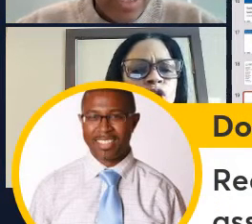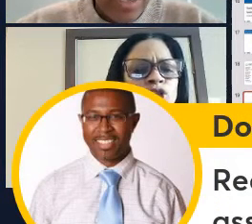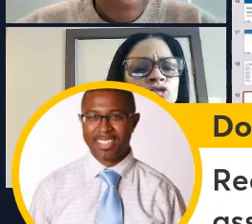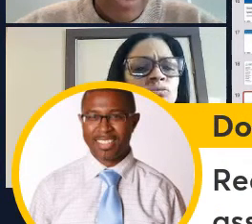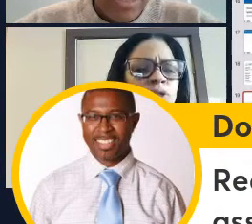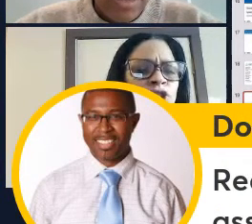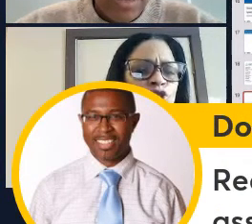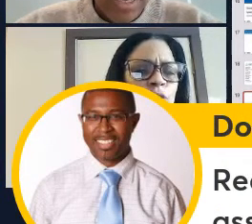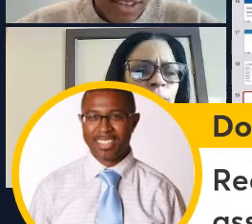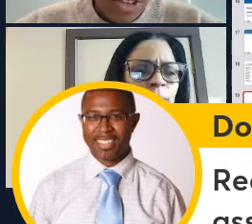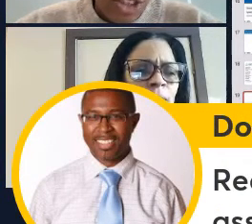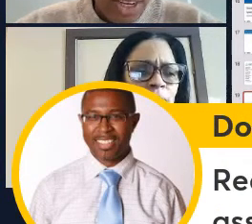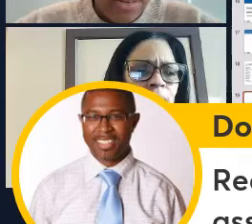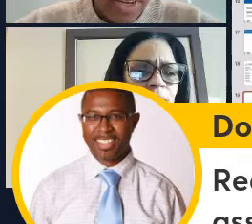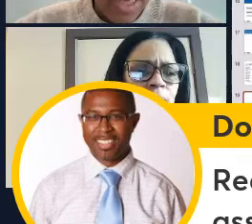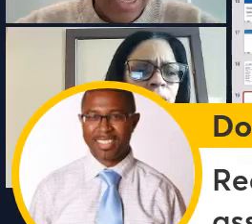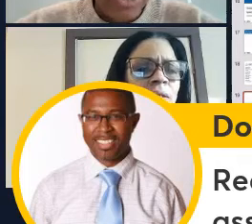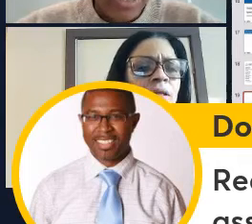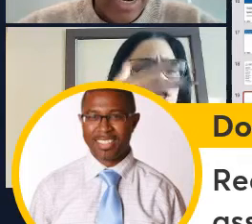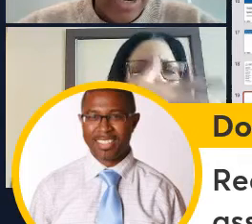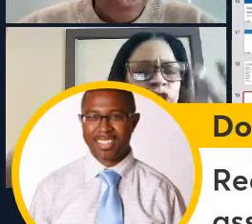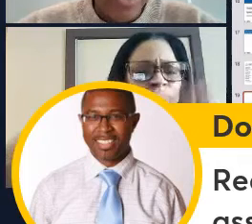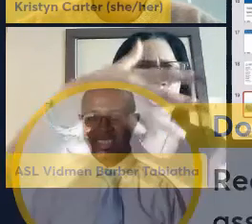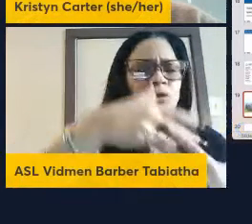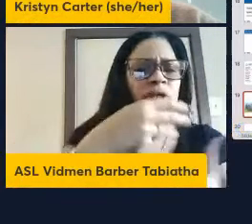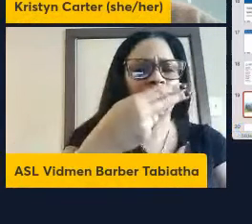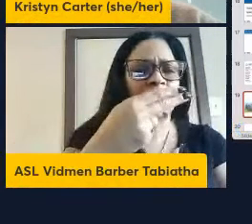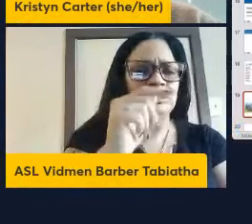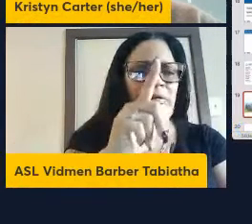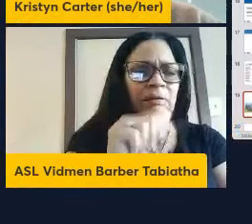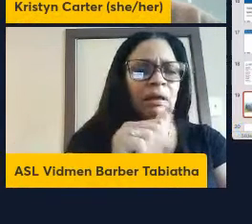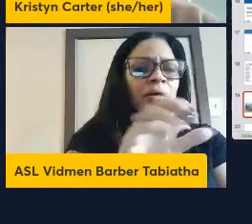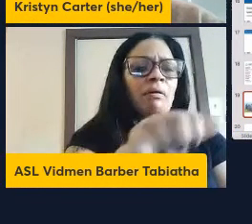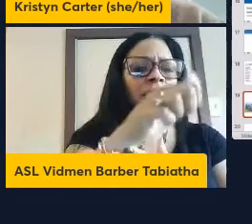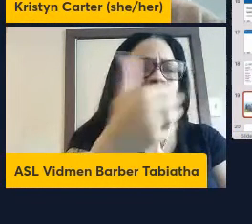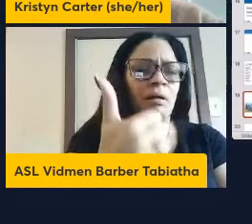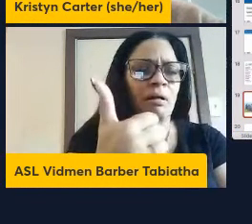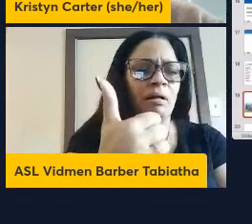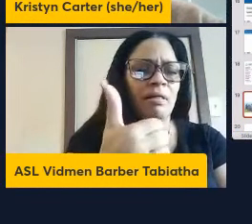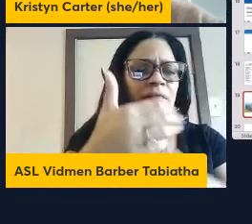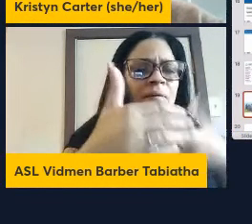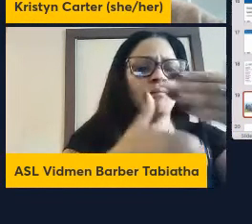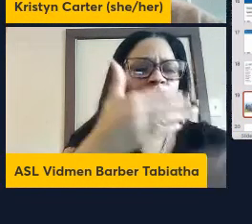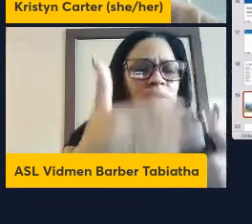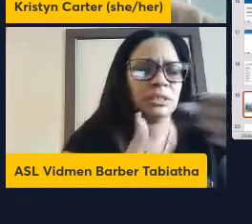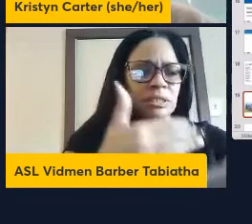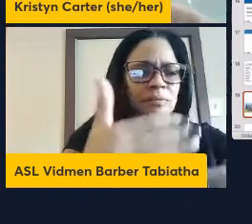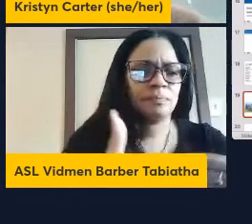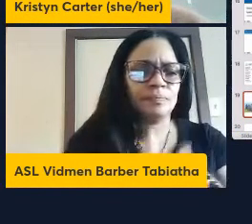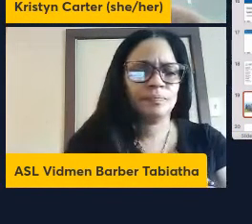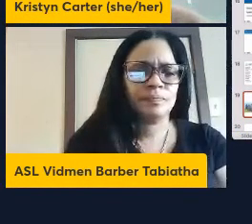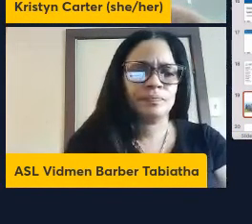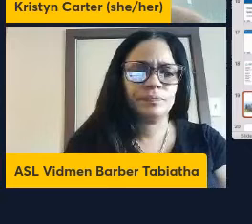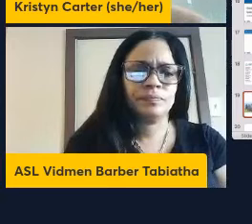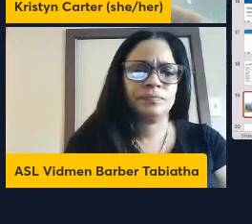you make? Is this associated with HLA or other aspects of antigen processing? Great. Yeah. Thanks for the question.